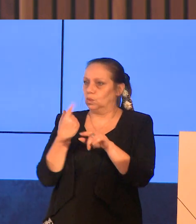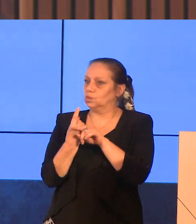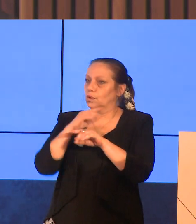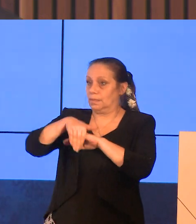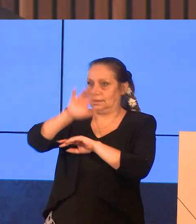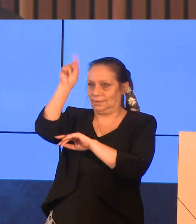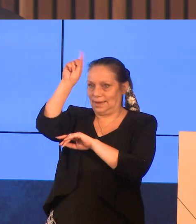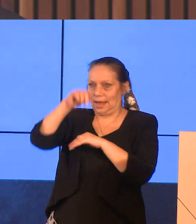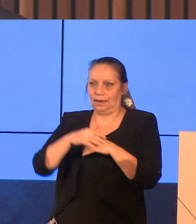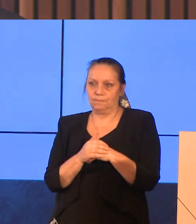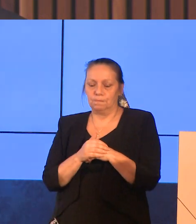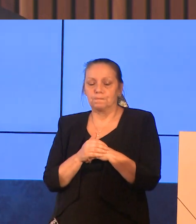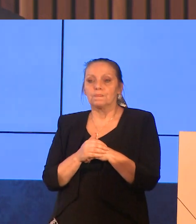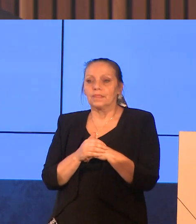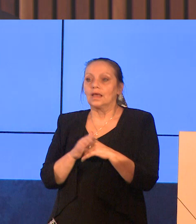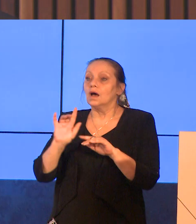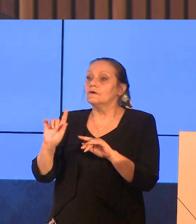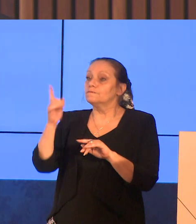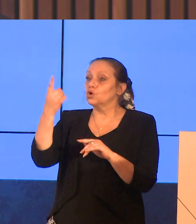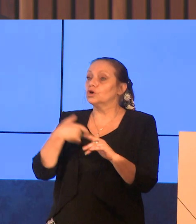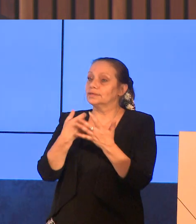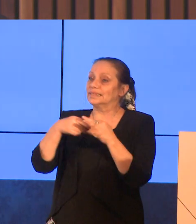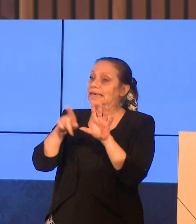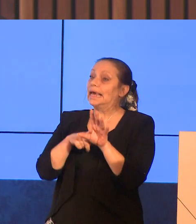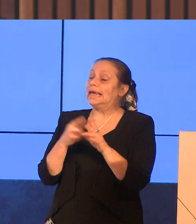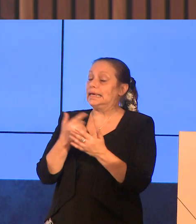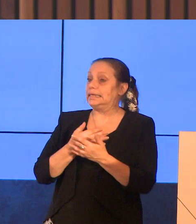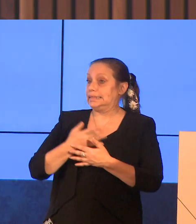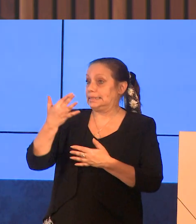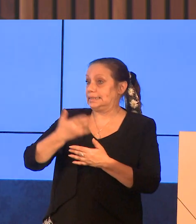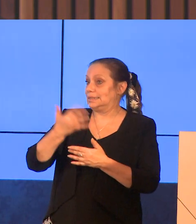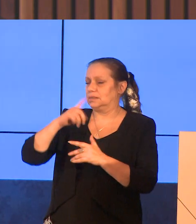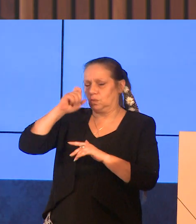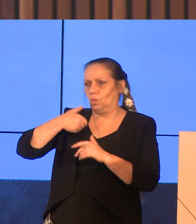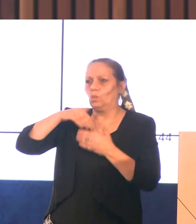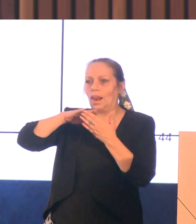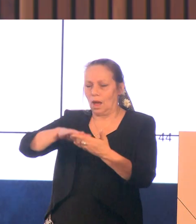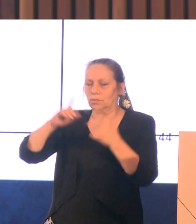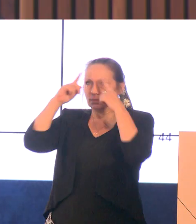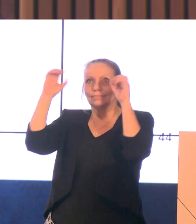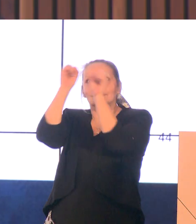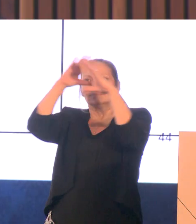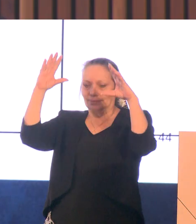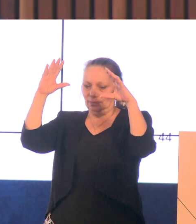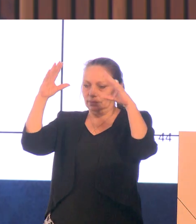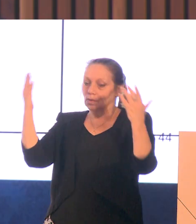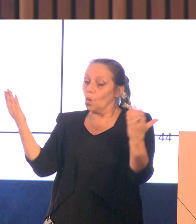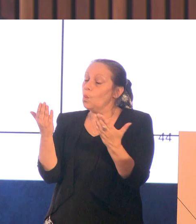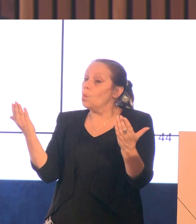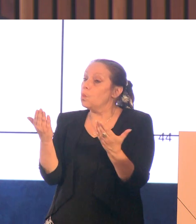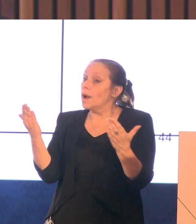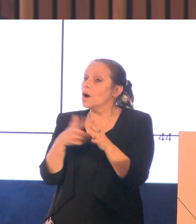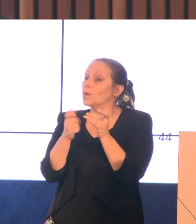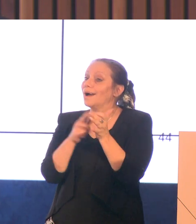today. So let me just begin with some key statistics which I think help to paint a picture of where we